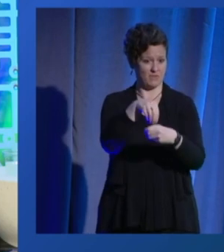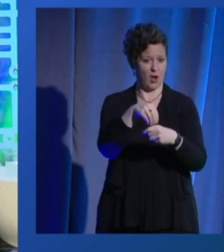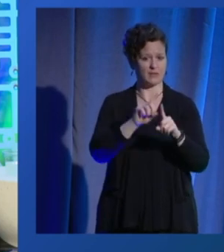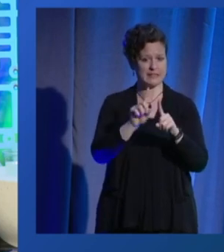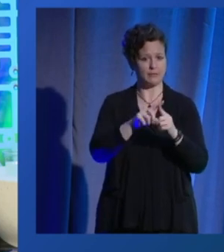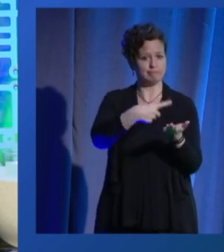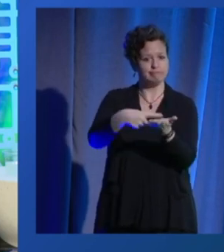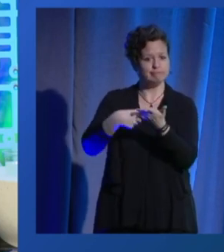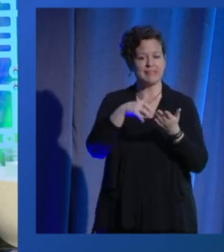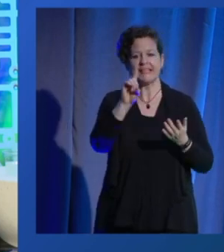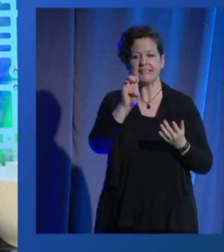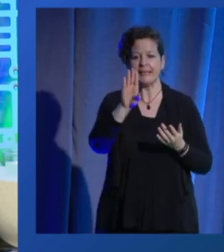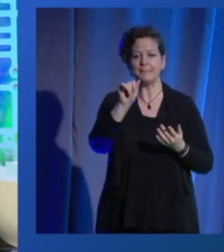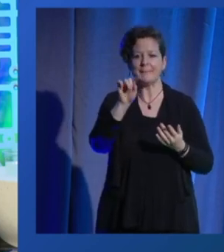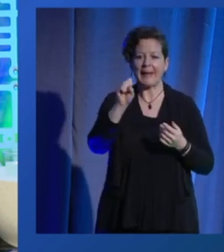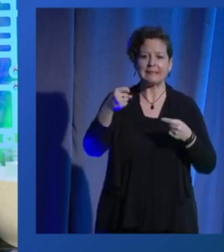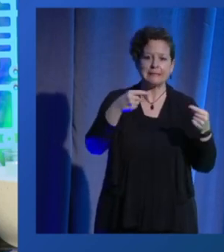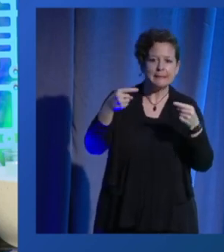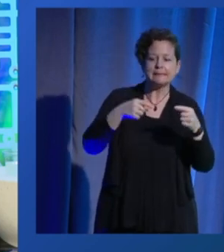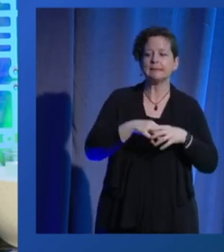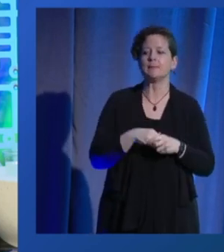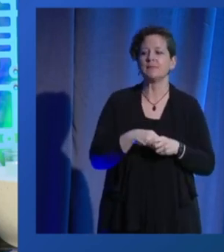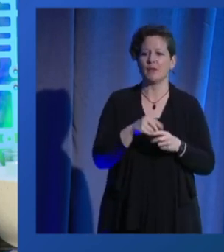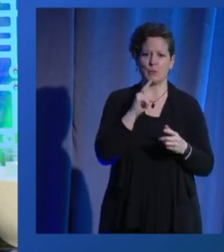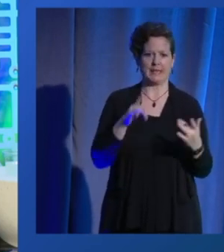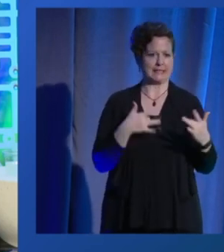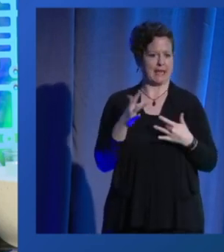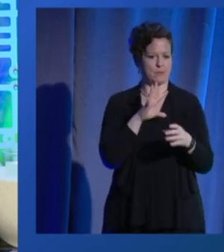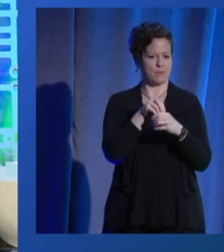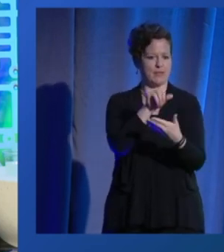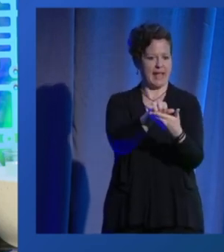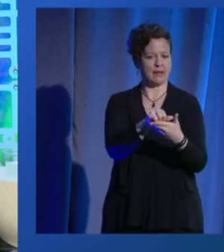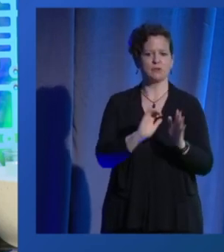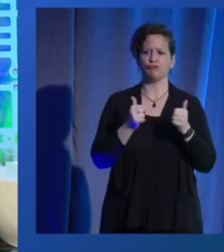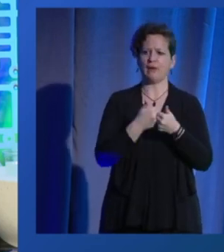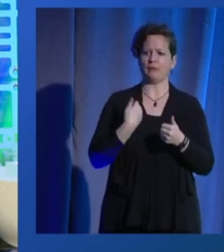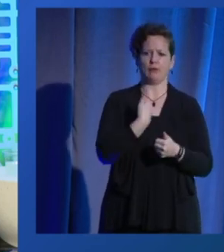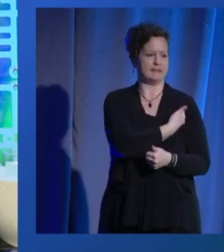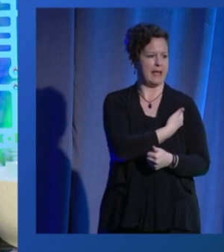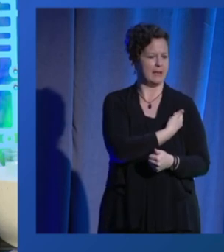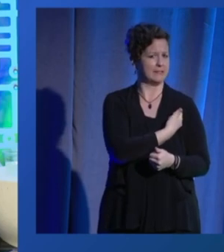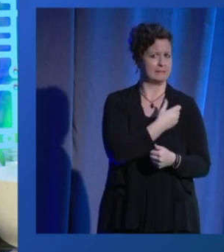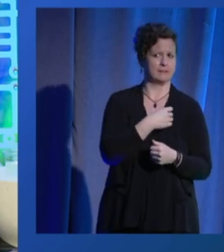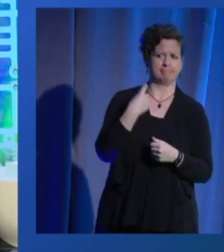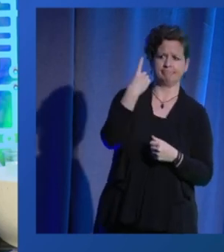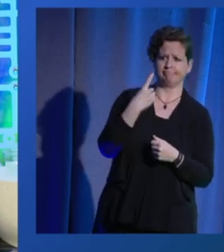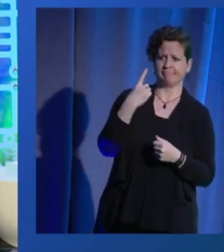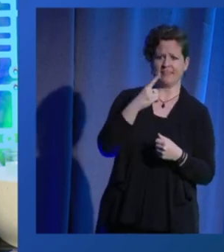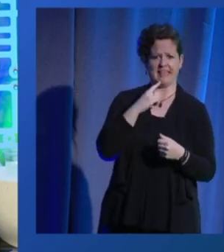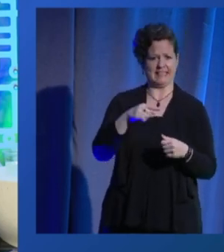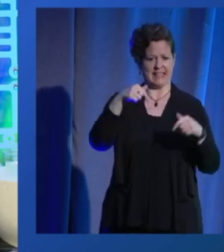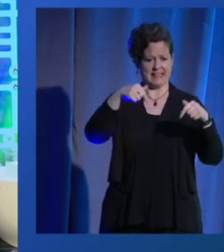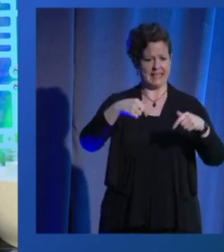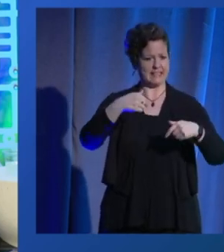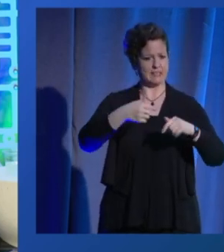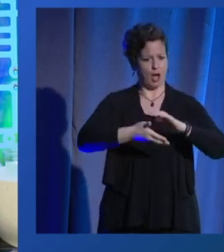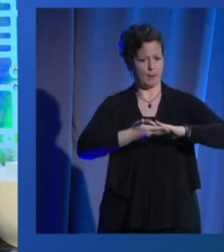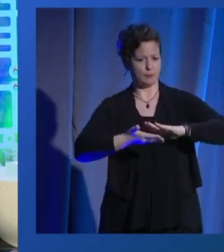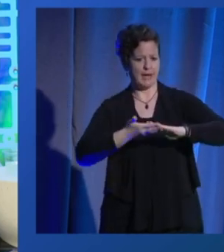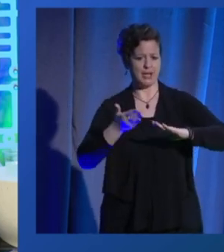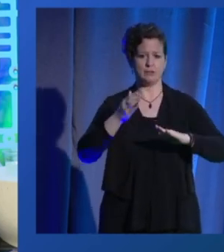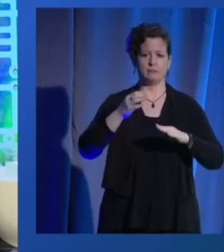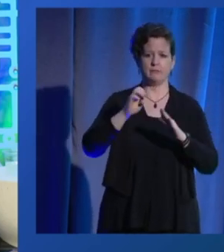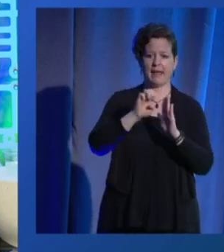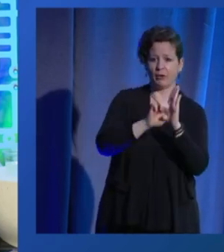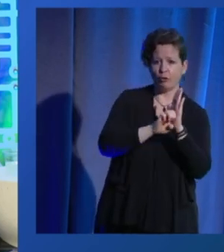really like one of the most exciting things to engage in is challenging ourselves about is this an ethical operation uh to be able